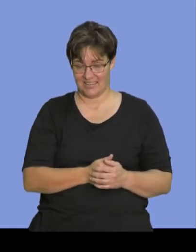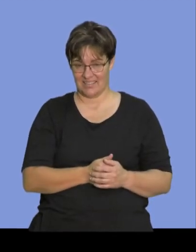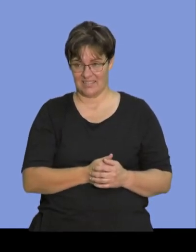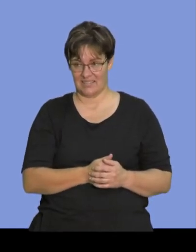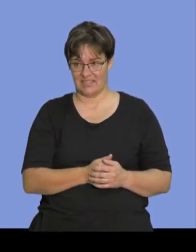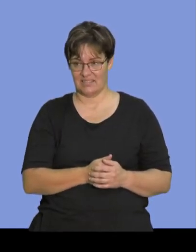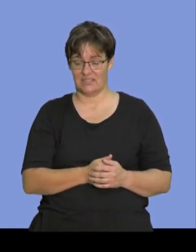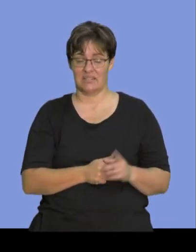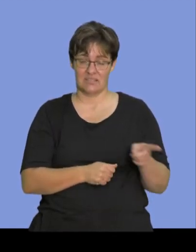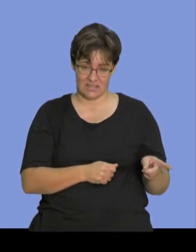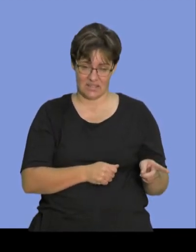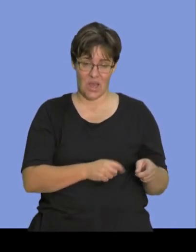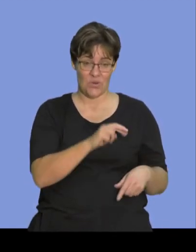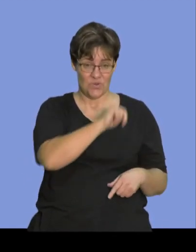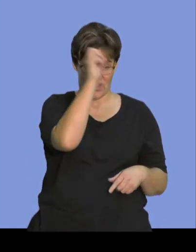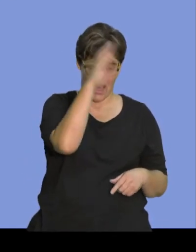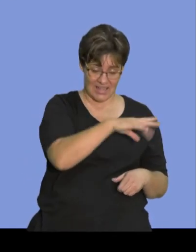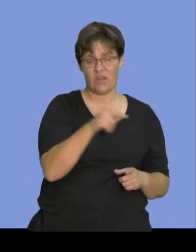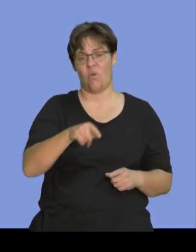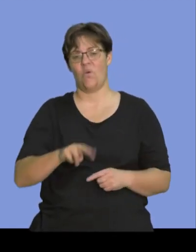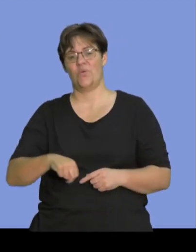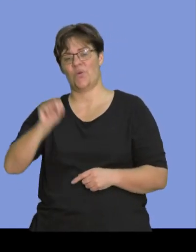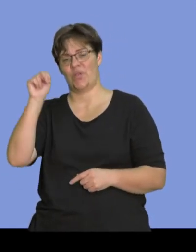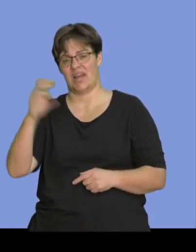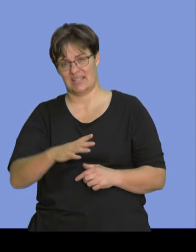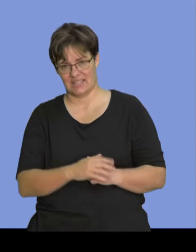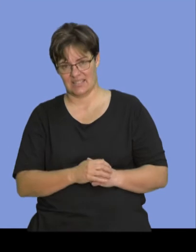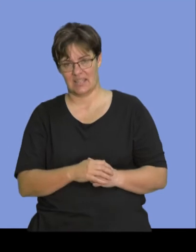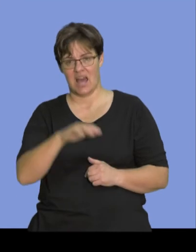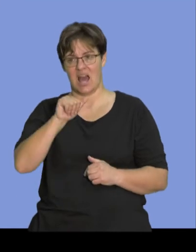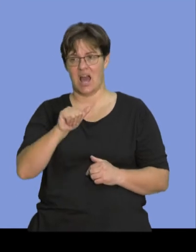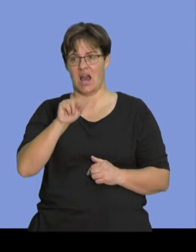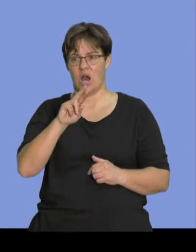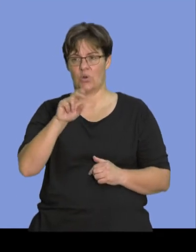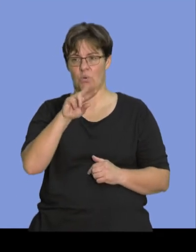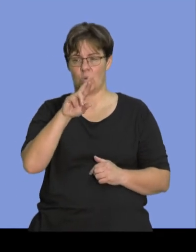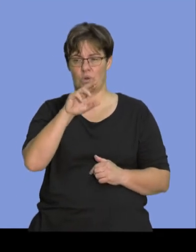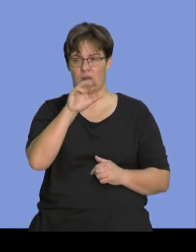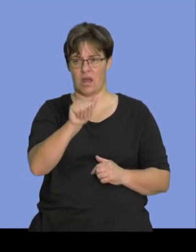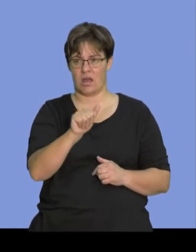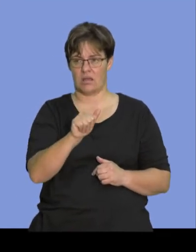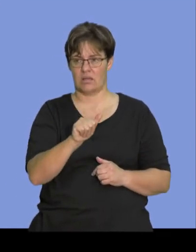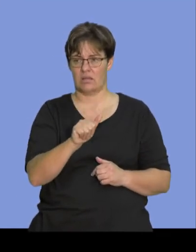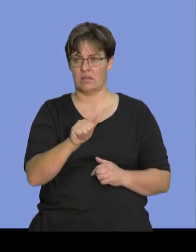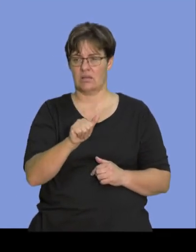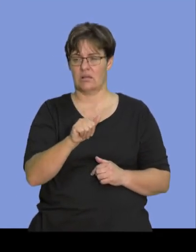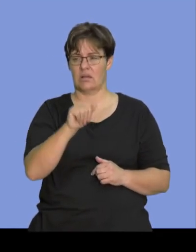pole, okay? So this one is called, the southern light is often referred to as the aurora